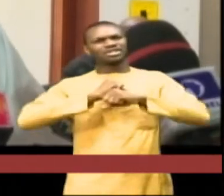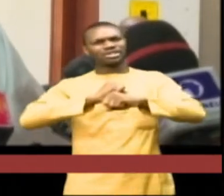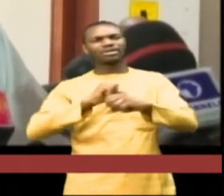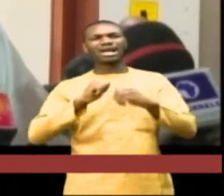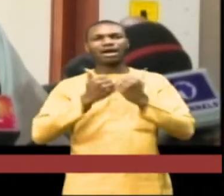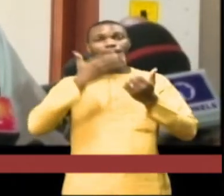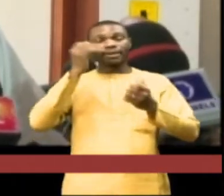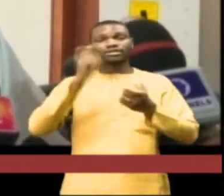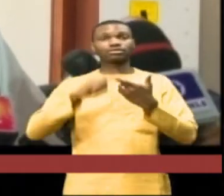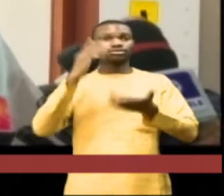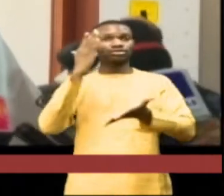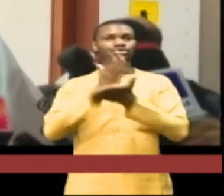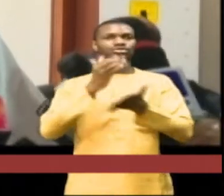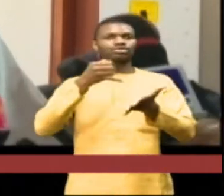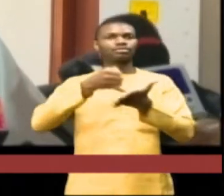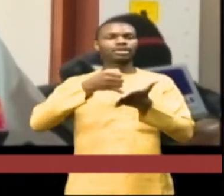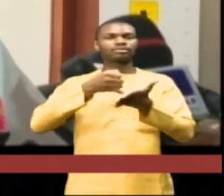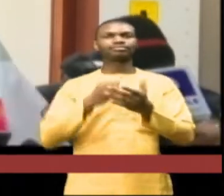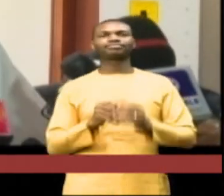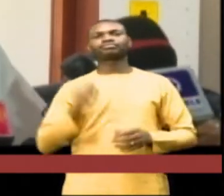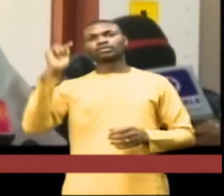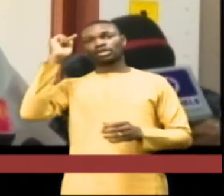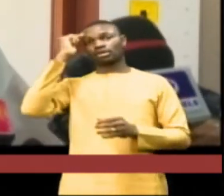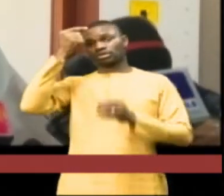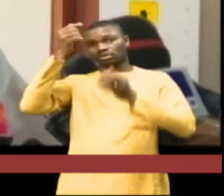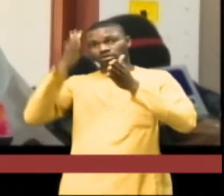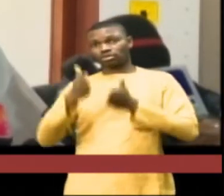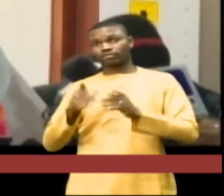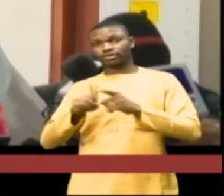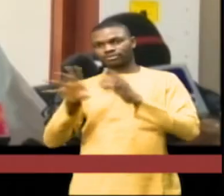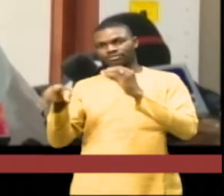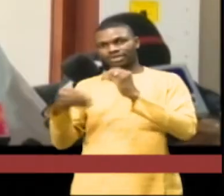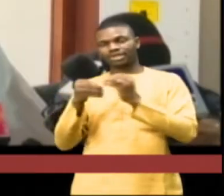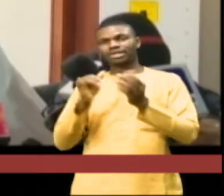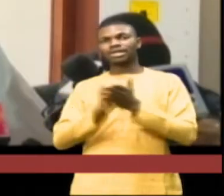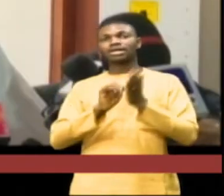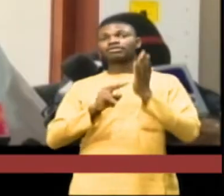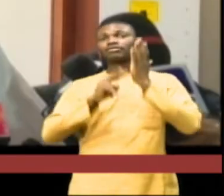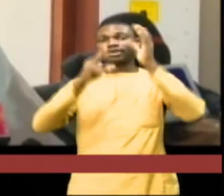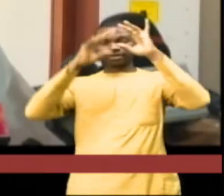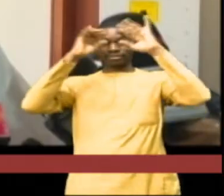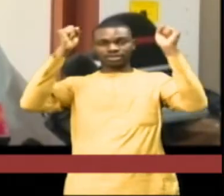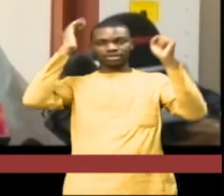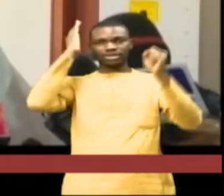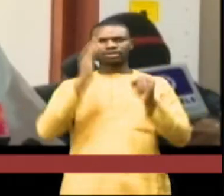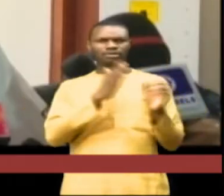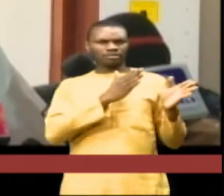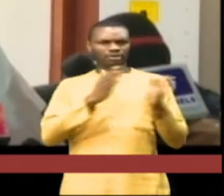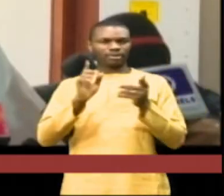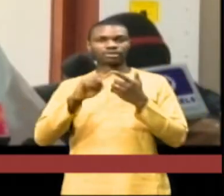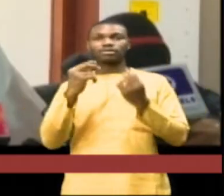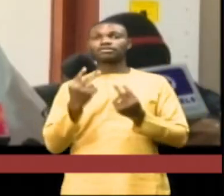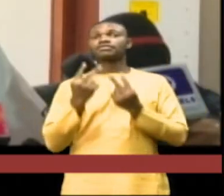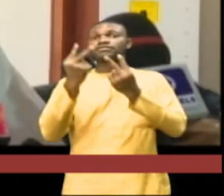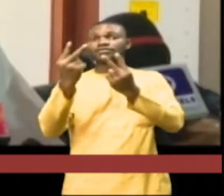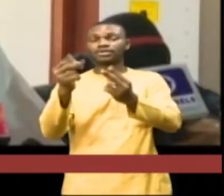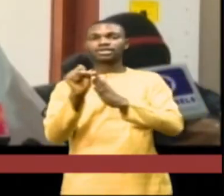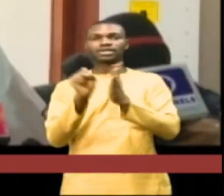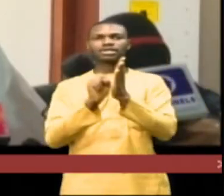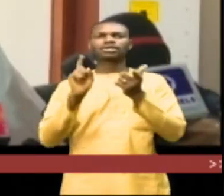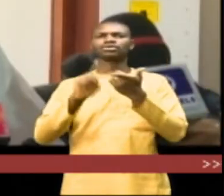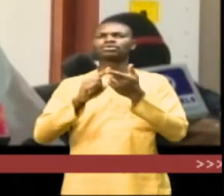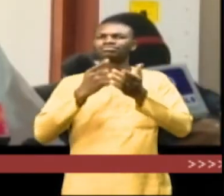end. The governor added that the Vice President is scheduled to visit the state to have further discussion